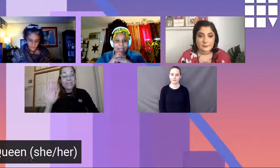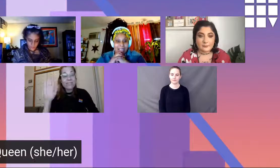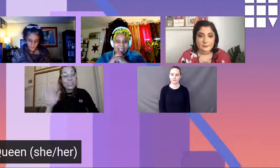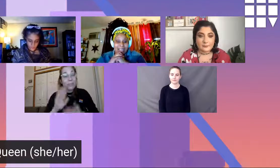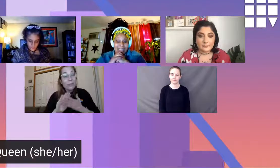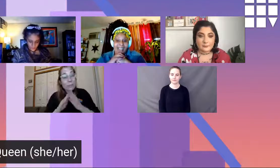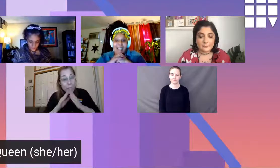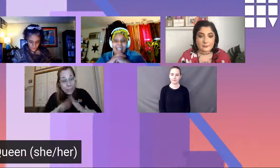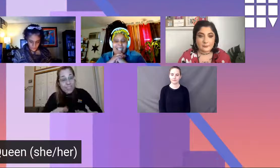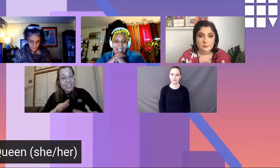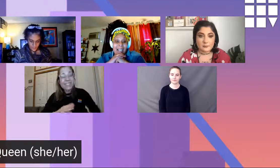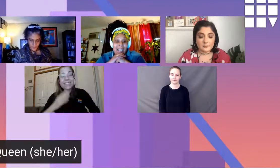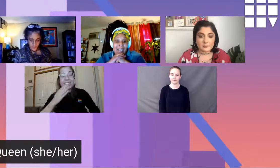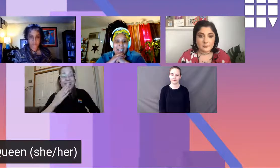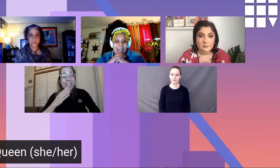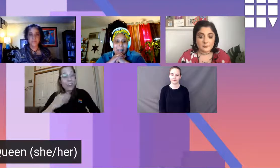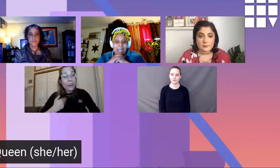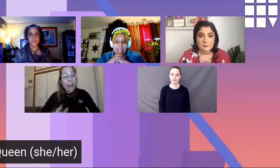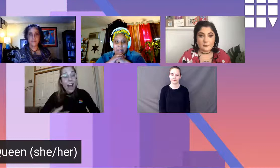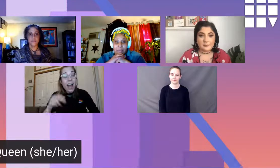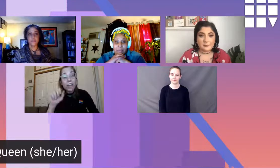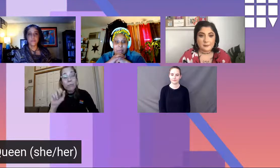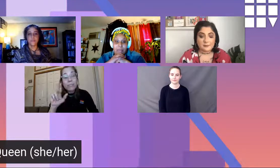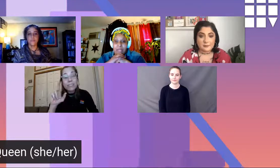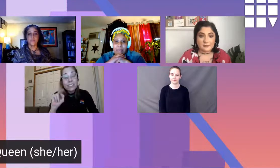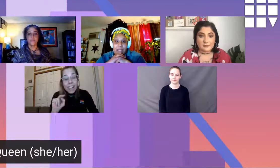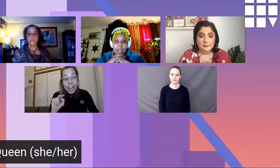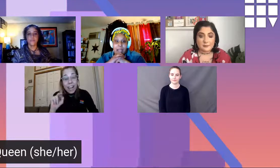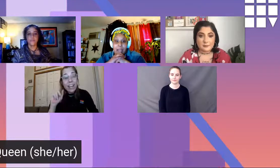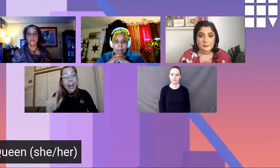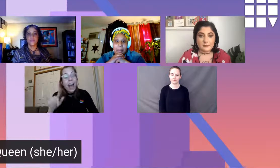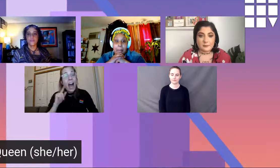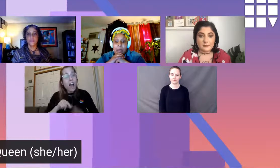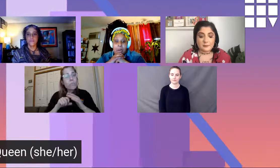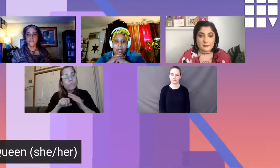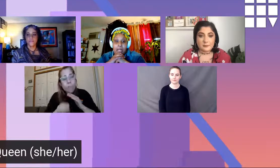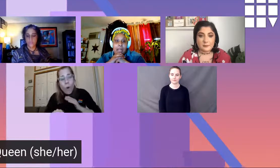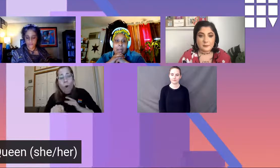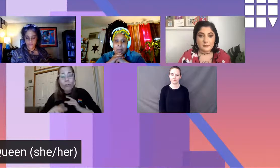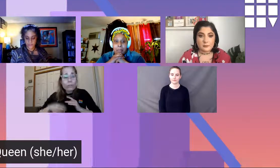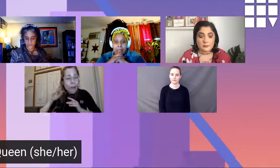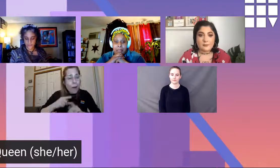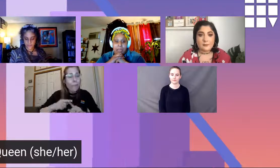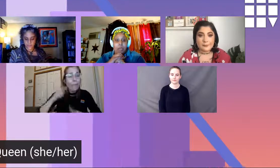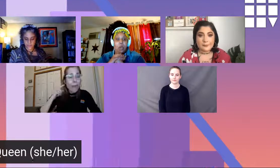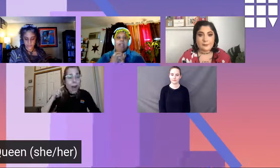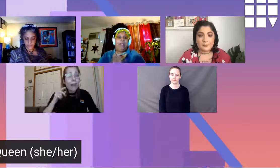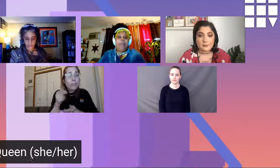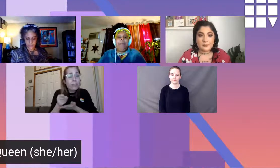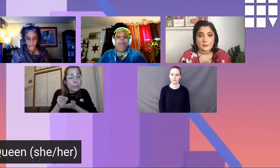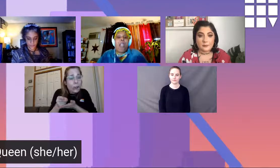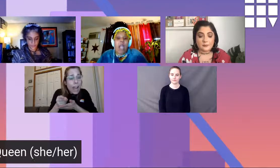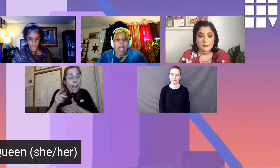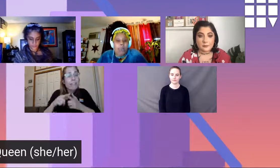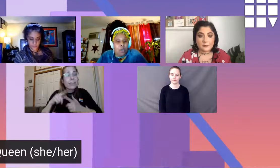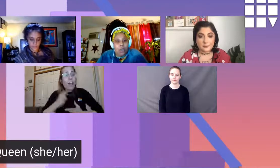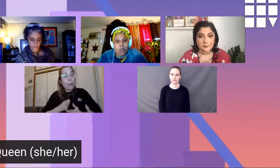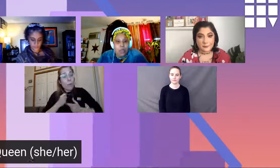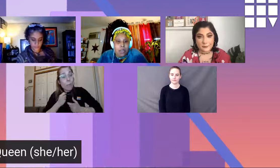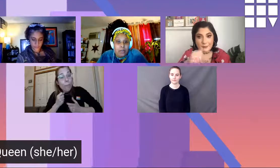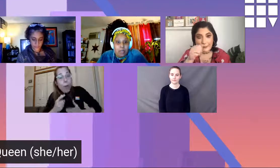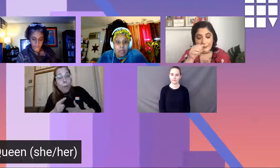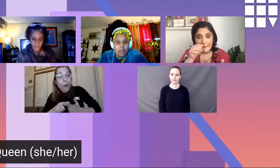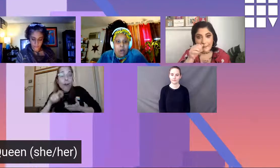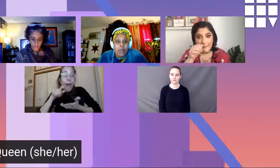I am Sun. Again, I am a native of New Haven. I am a poet. I am a published author. I am